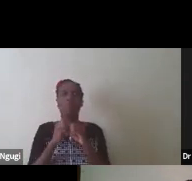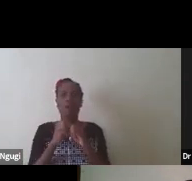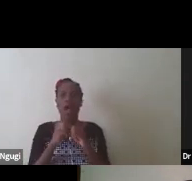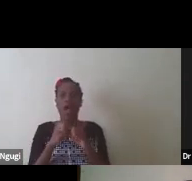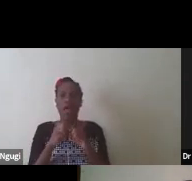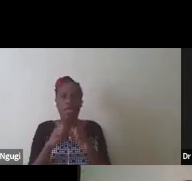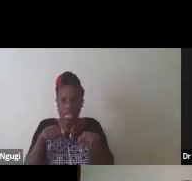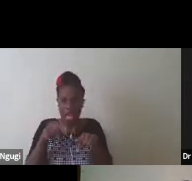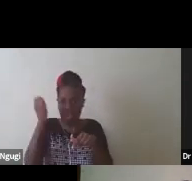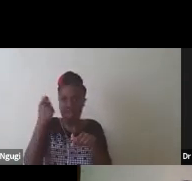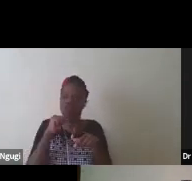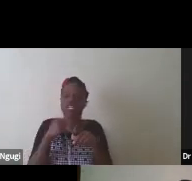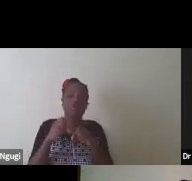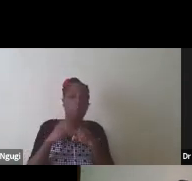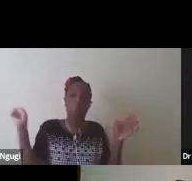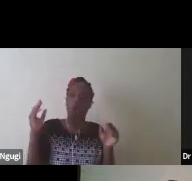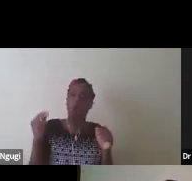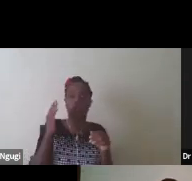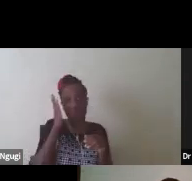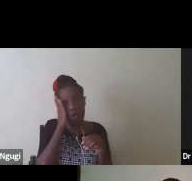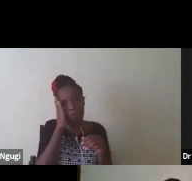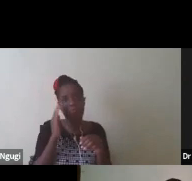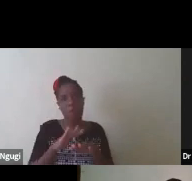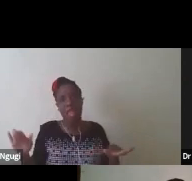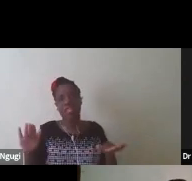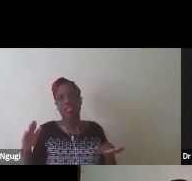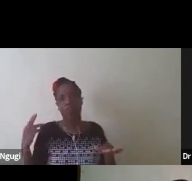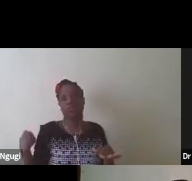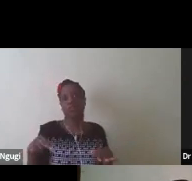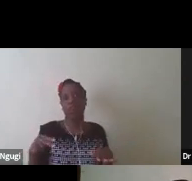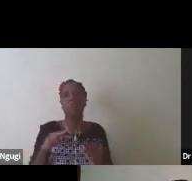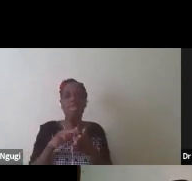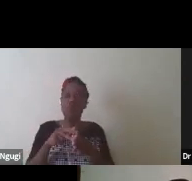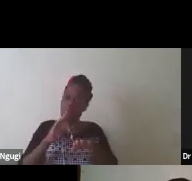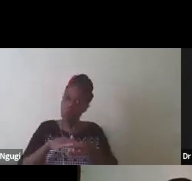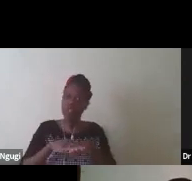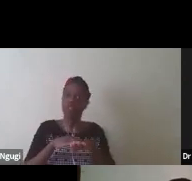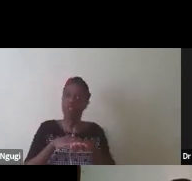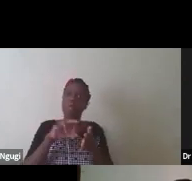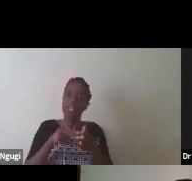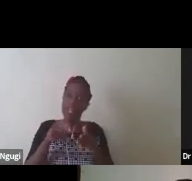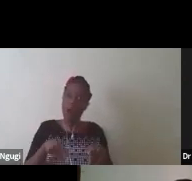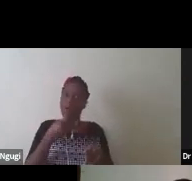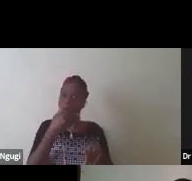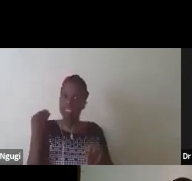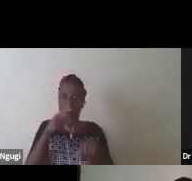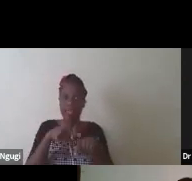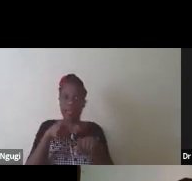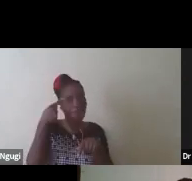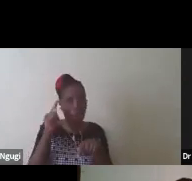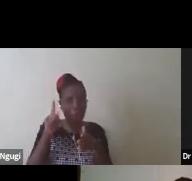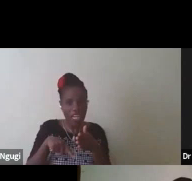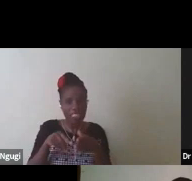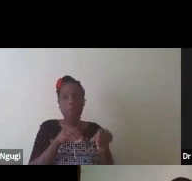either for the elderly or people with intellectual disability or cognitive disability. So we don't need now to put money in the